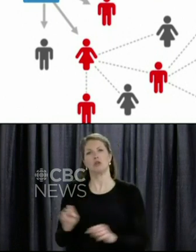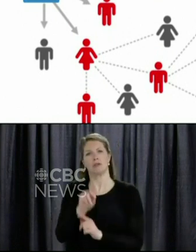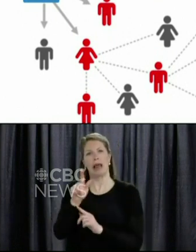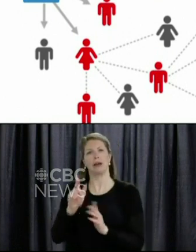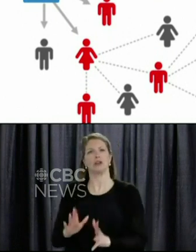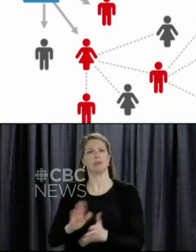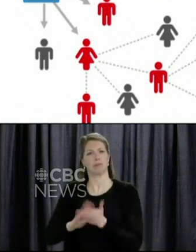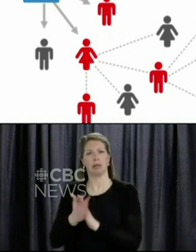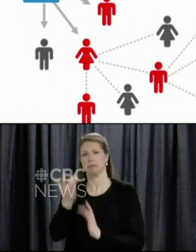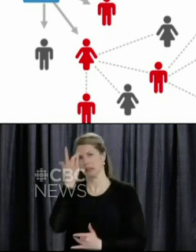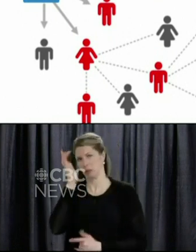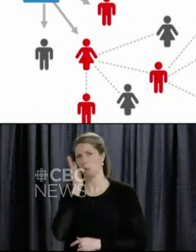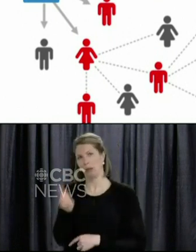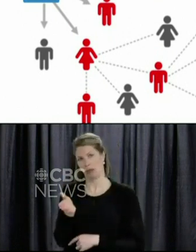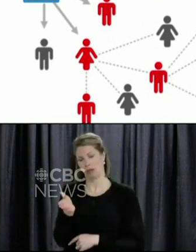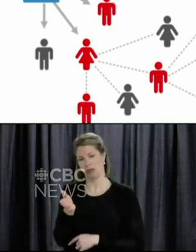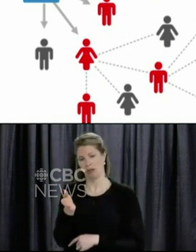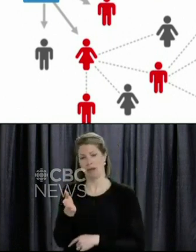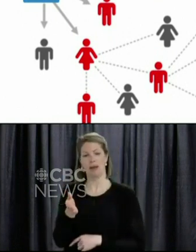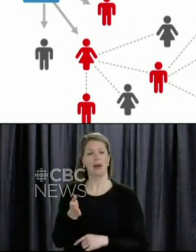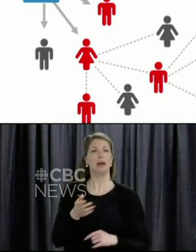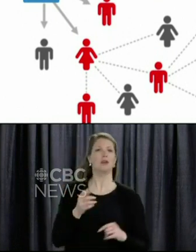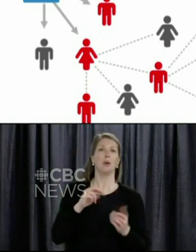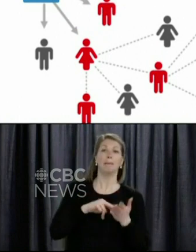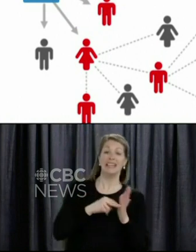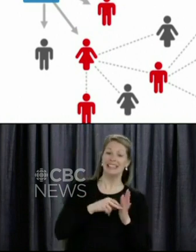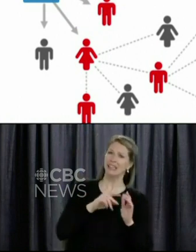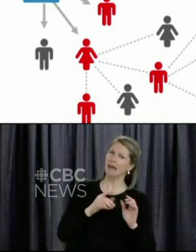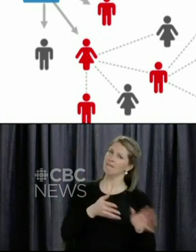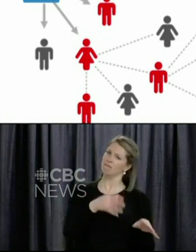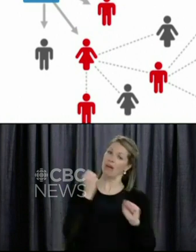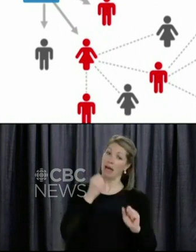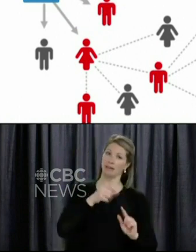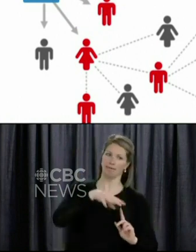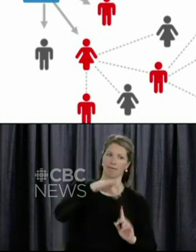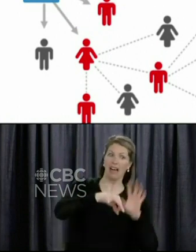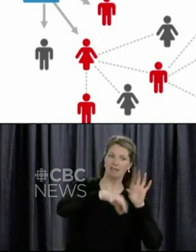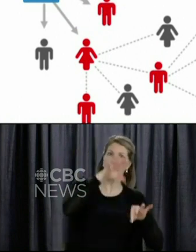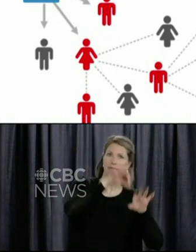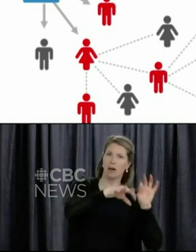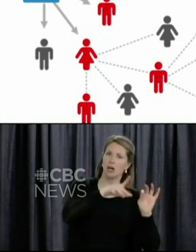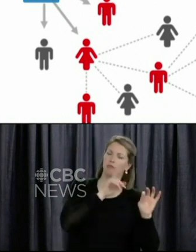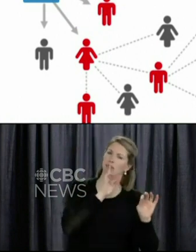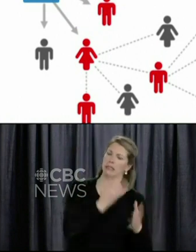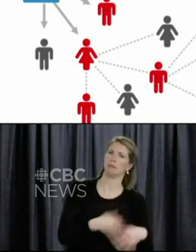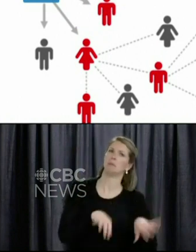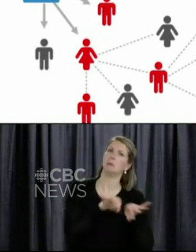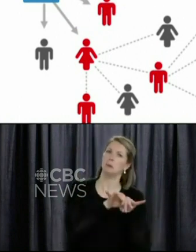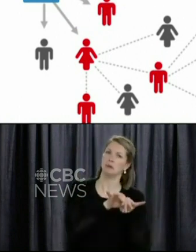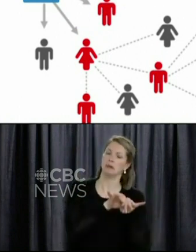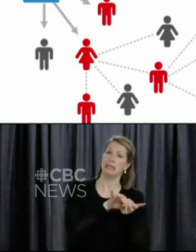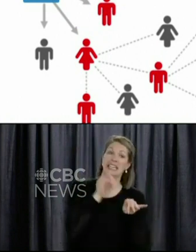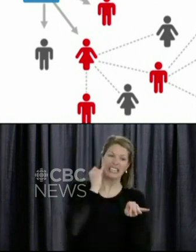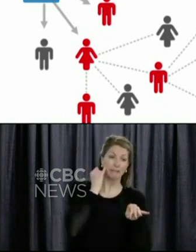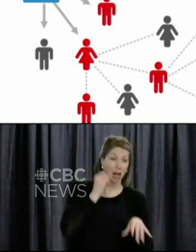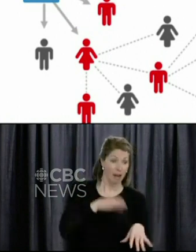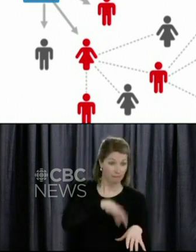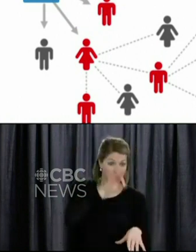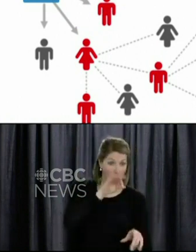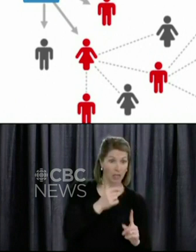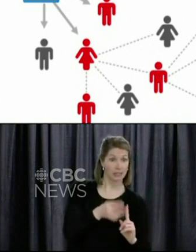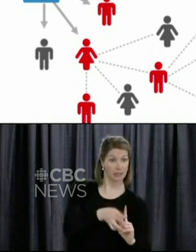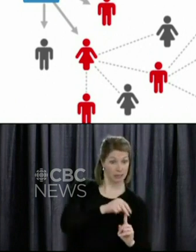at least 6 of these individuals, then the infection rate in the province will be about 5 to 10%. That is